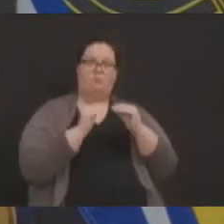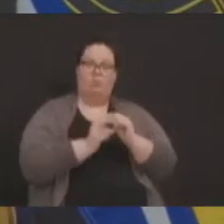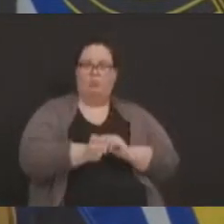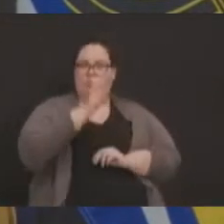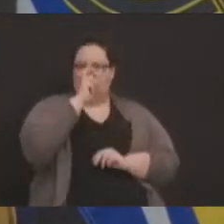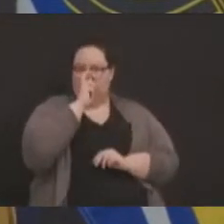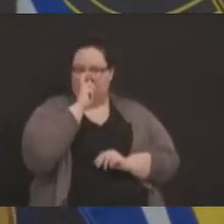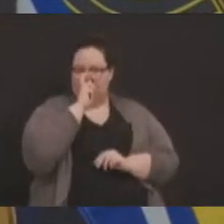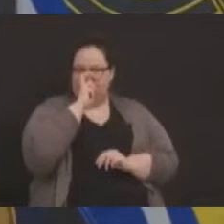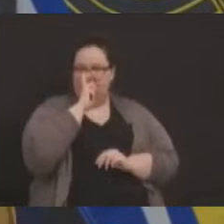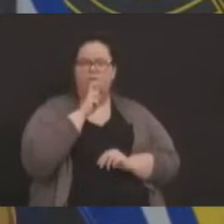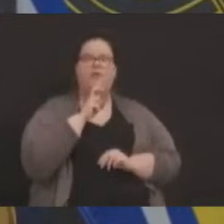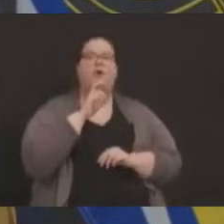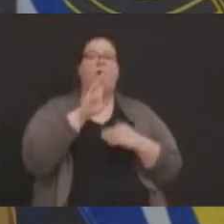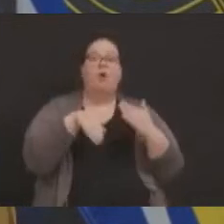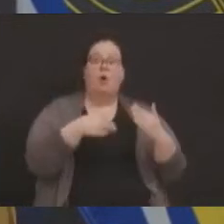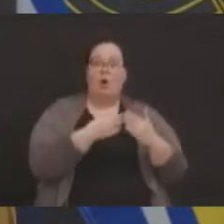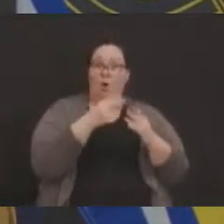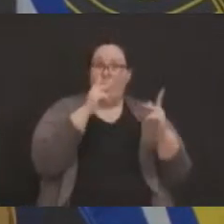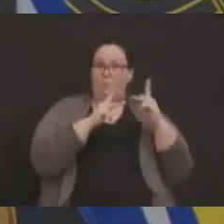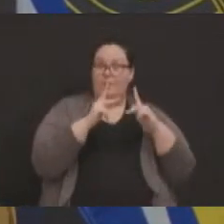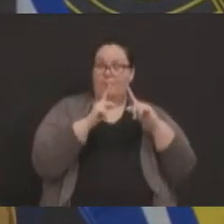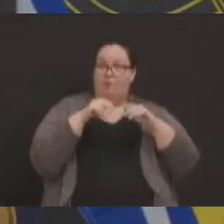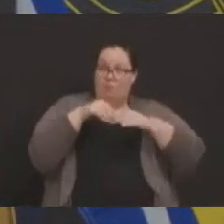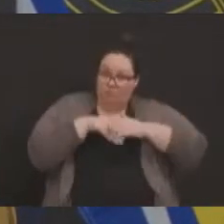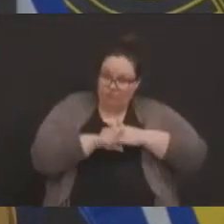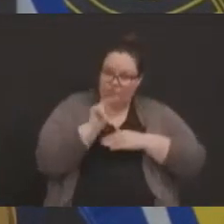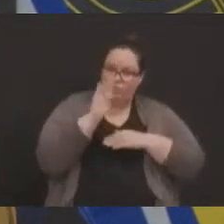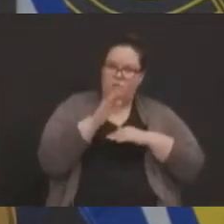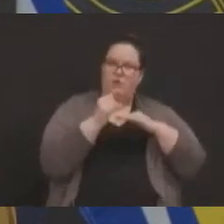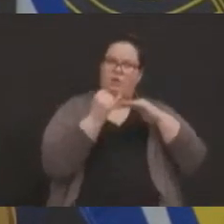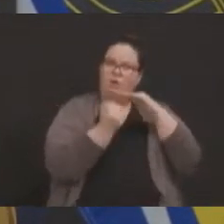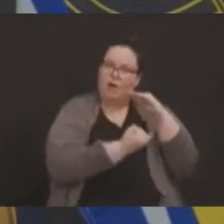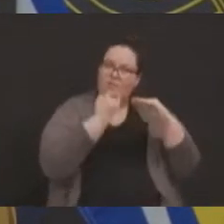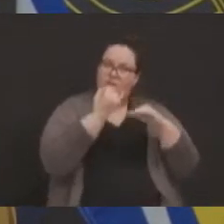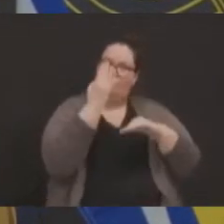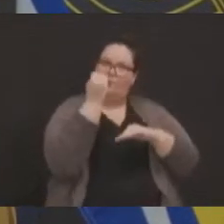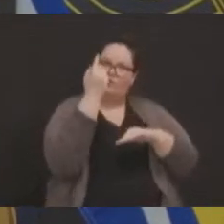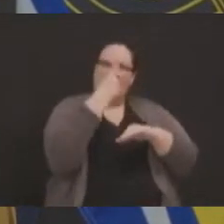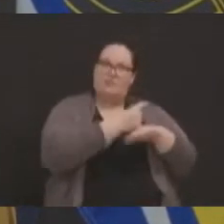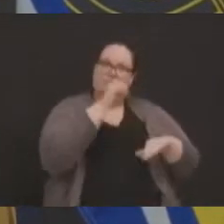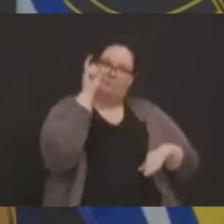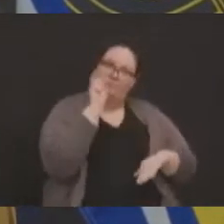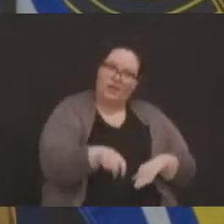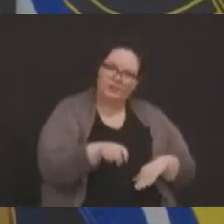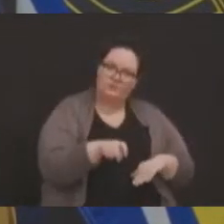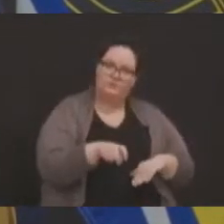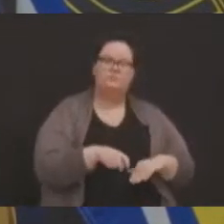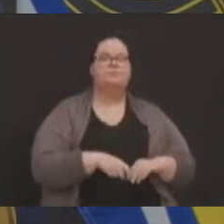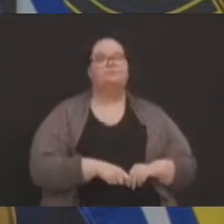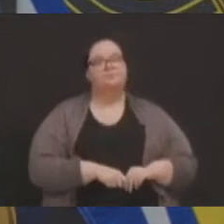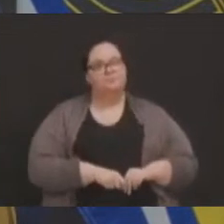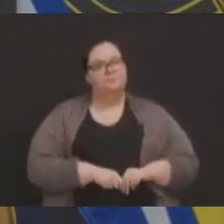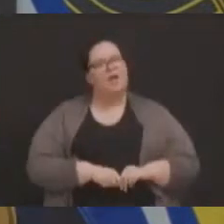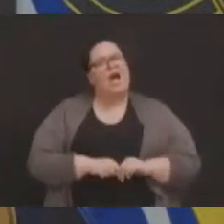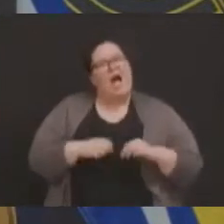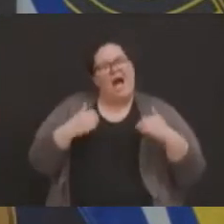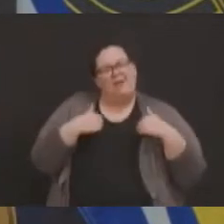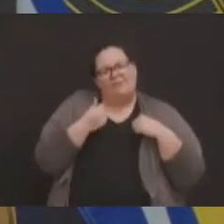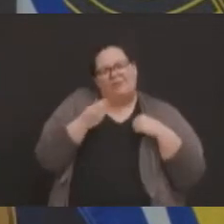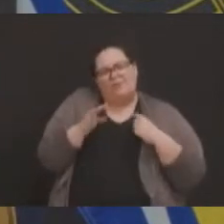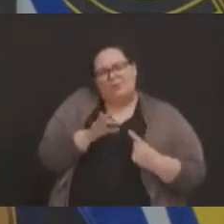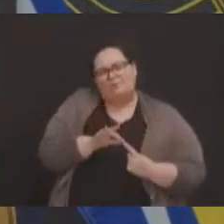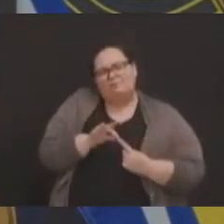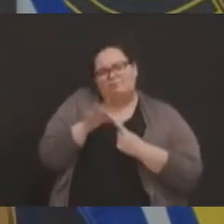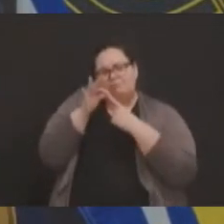are exceptions for those who travel back and forth daily for work, commercial transportation operators, and those who must